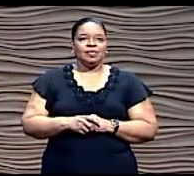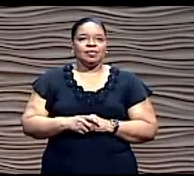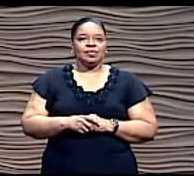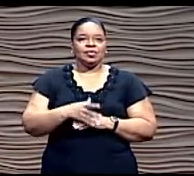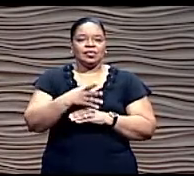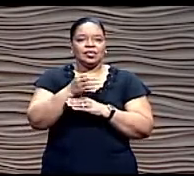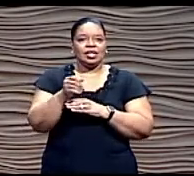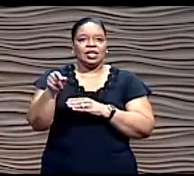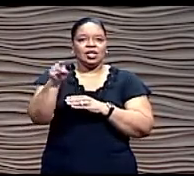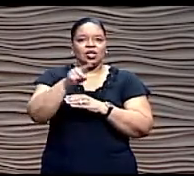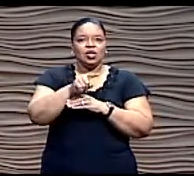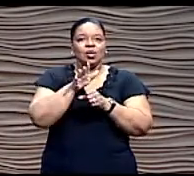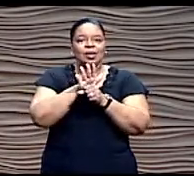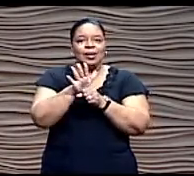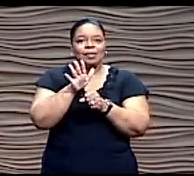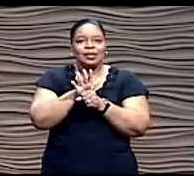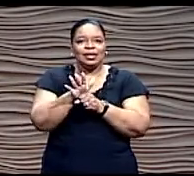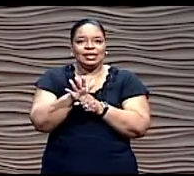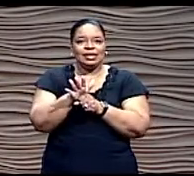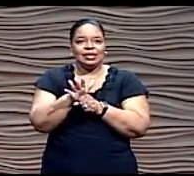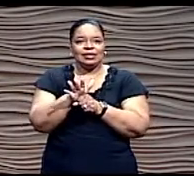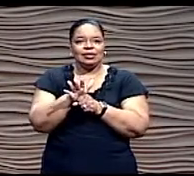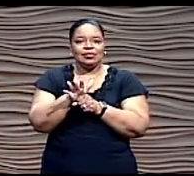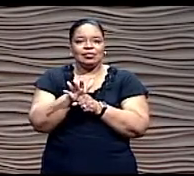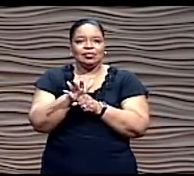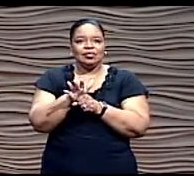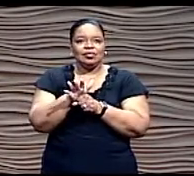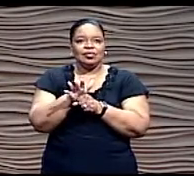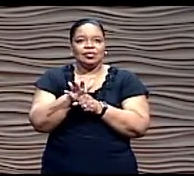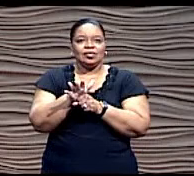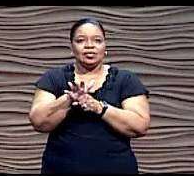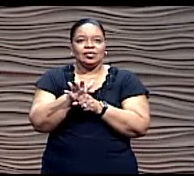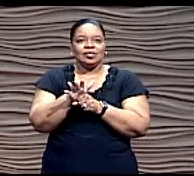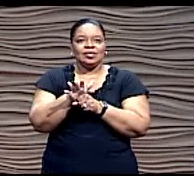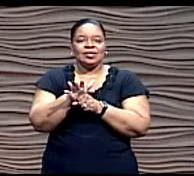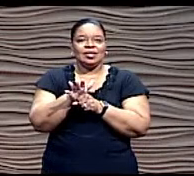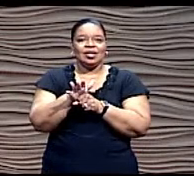And you are completely holy other.